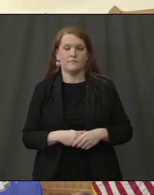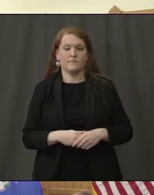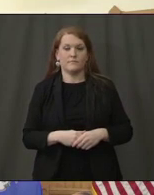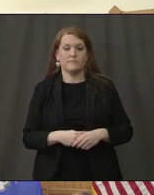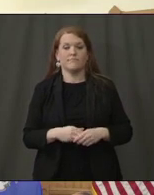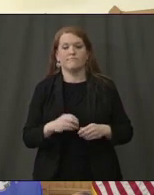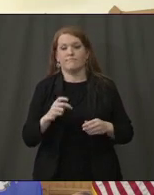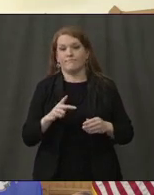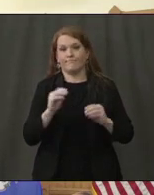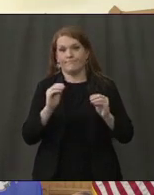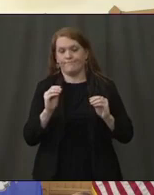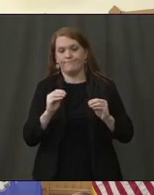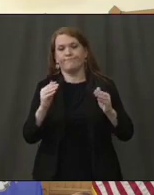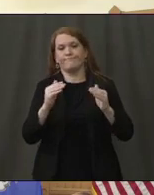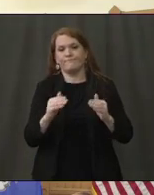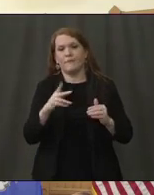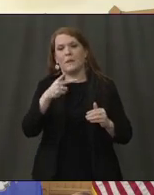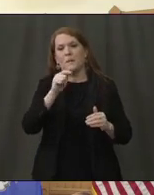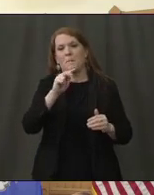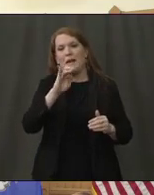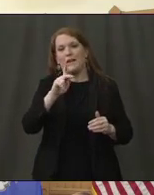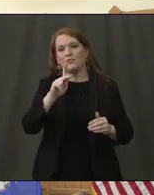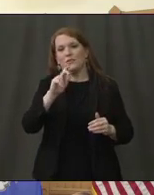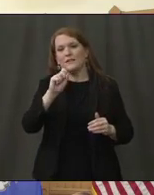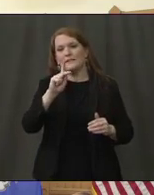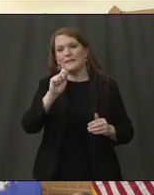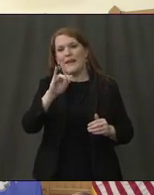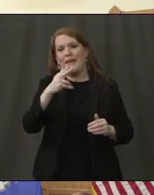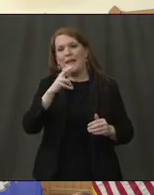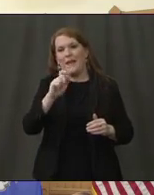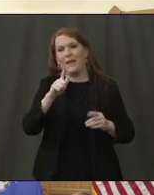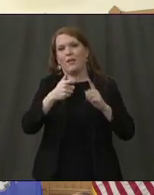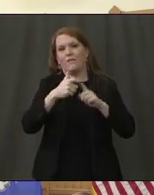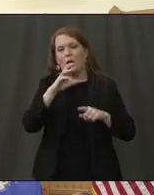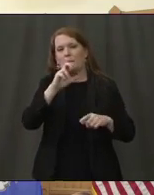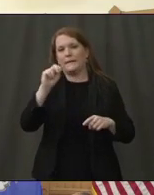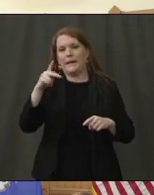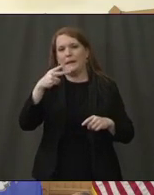We'll next go to Patrick Scahill of Connecticut Public Radio.